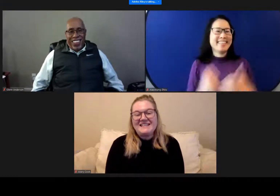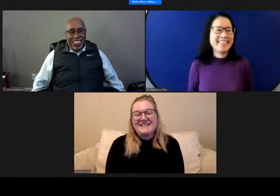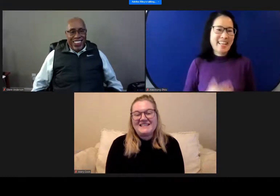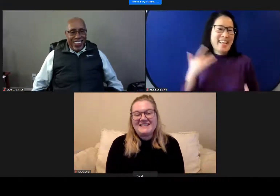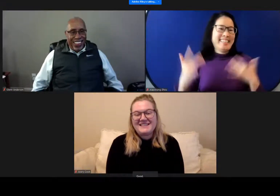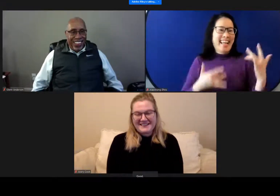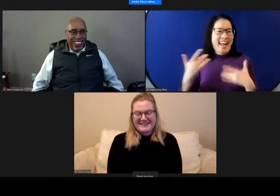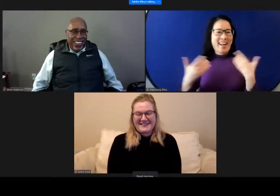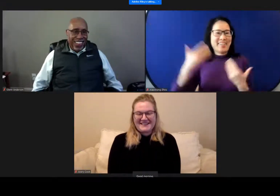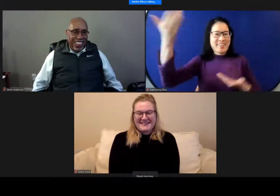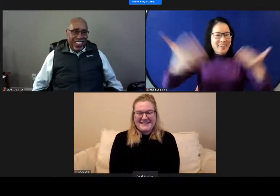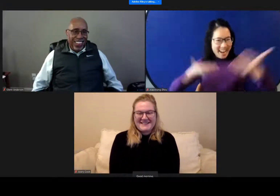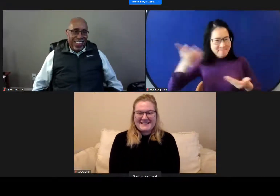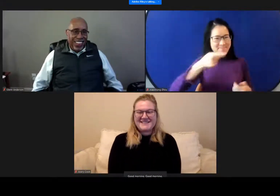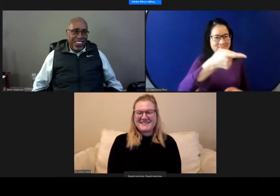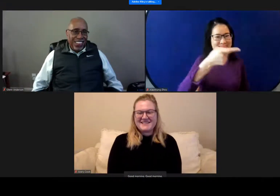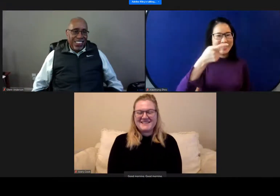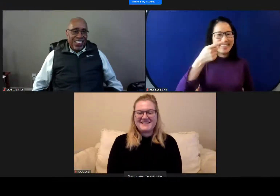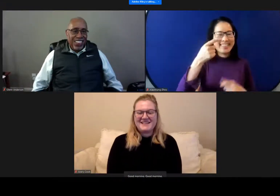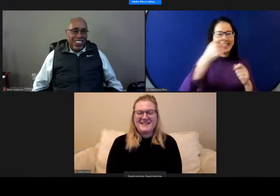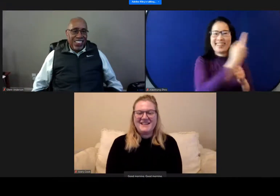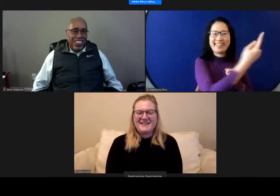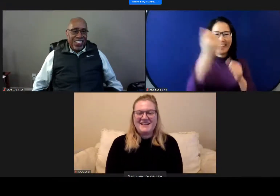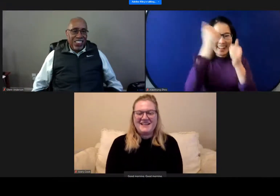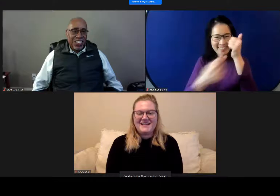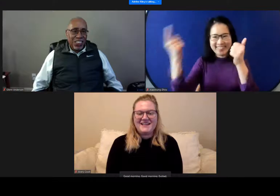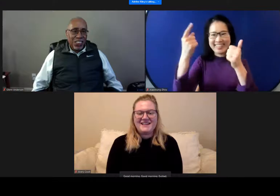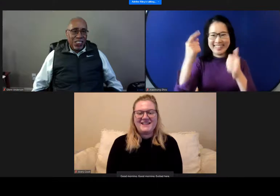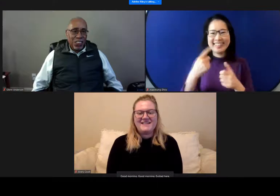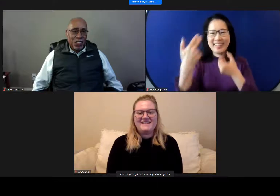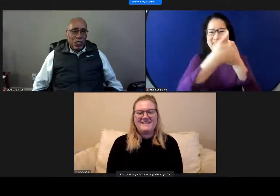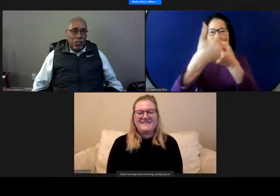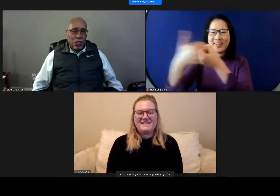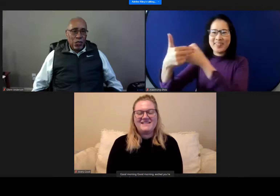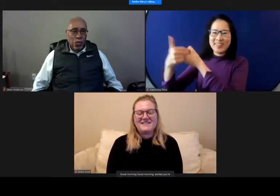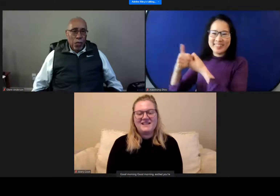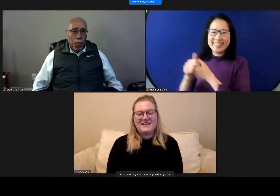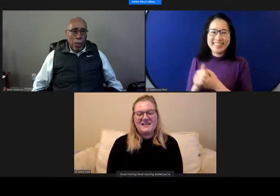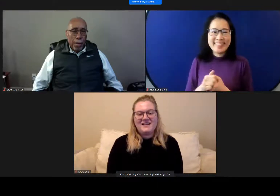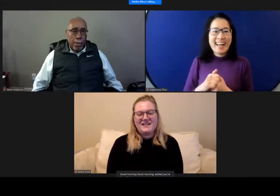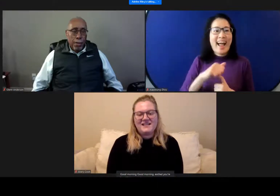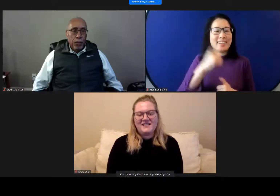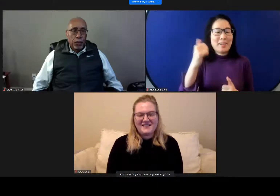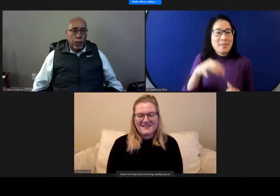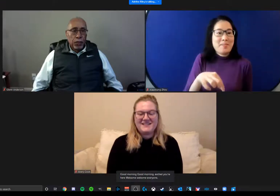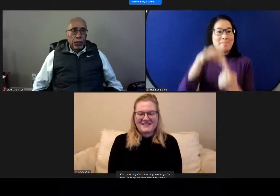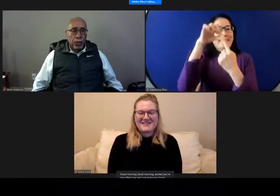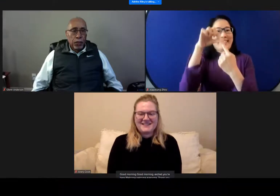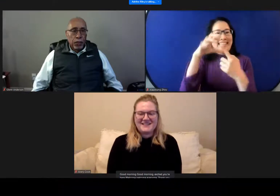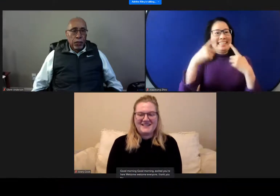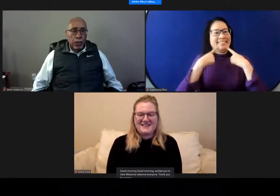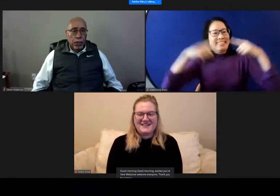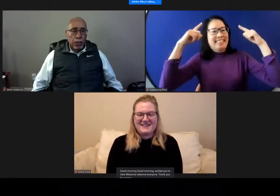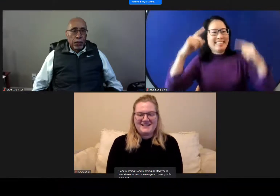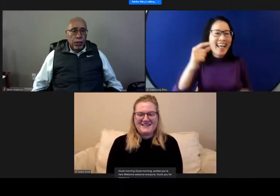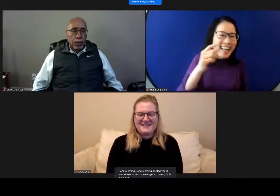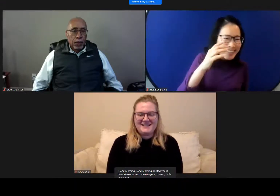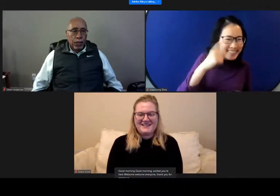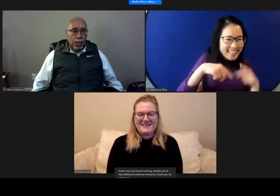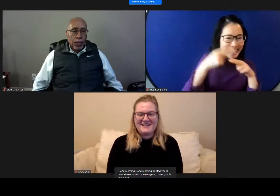Good morning. Good morning. We're excited you're here. Welcome. Welcome, everyone. Thank you for joining